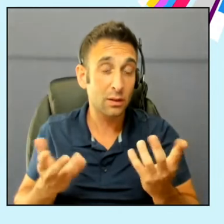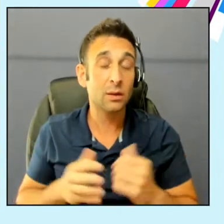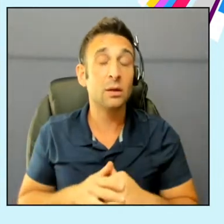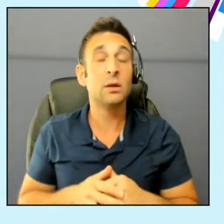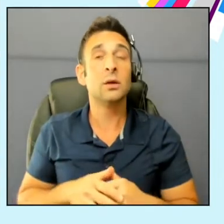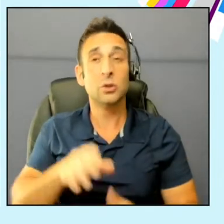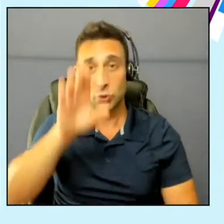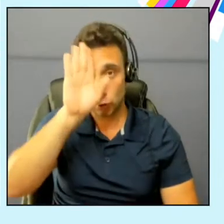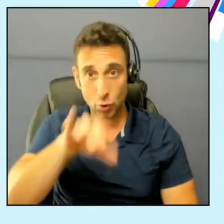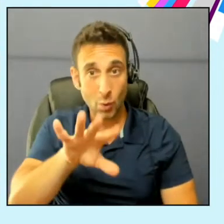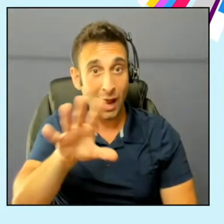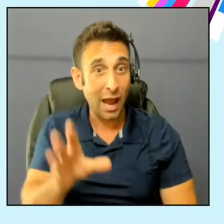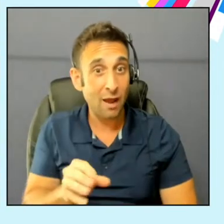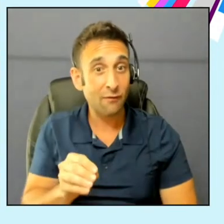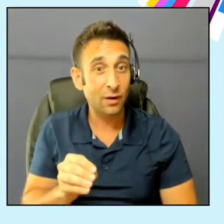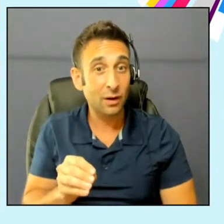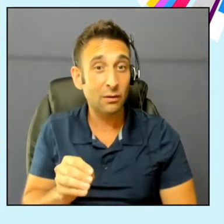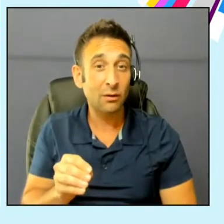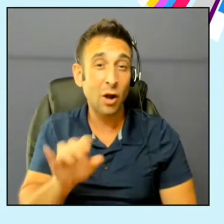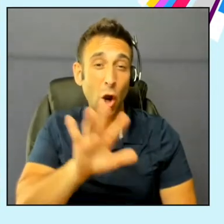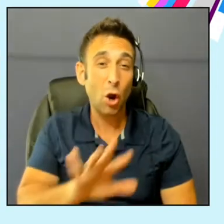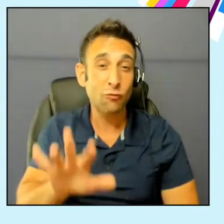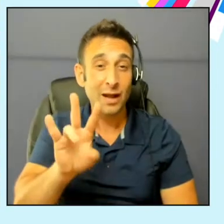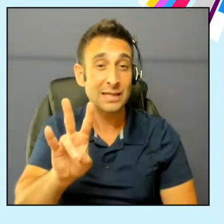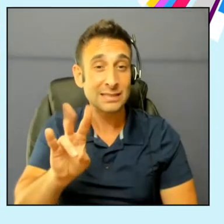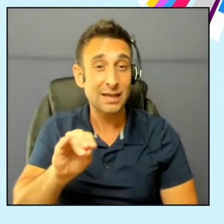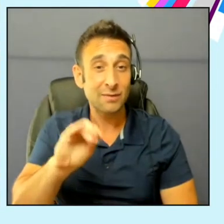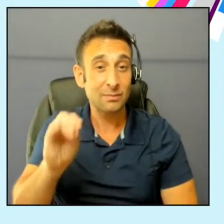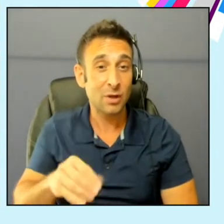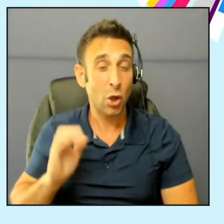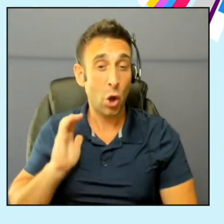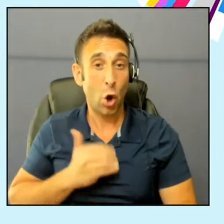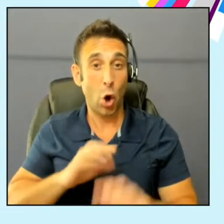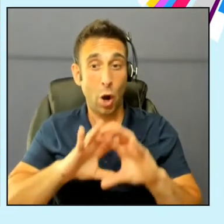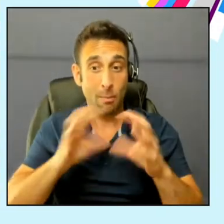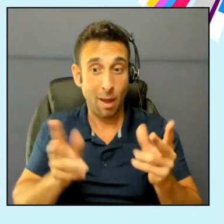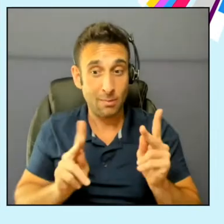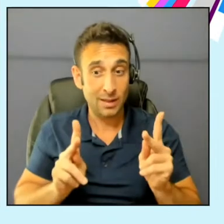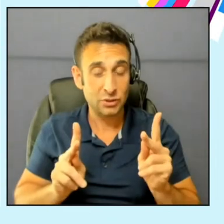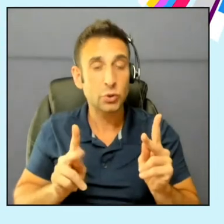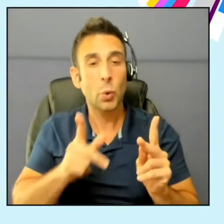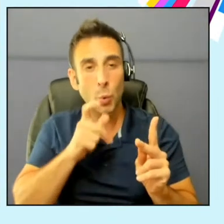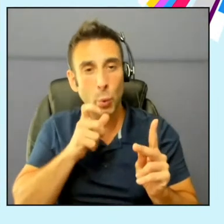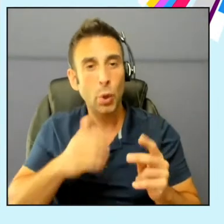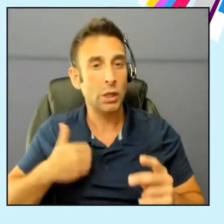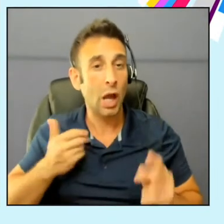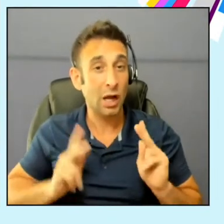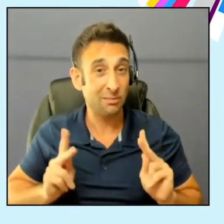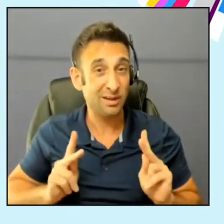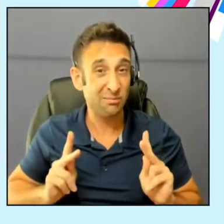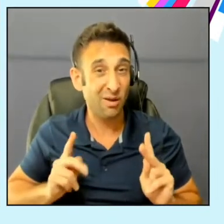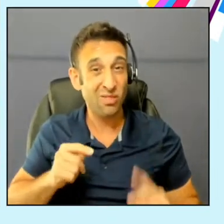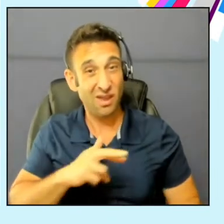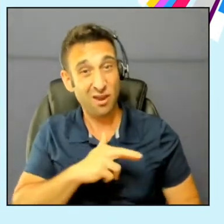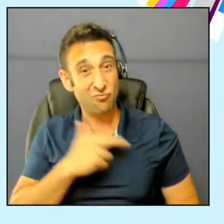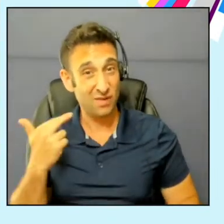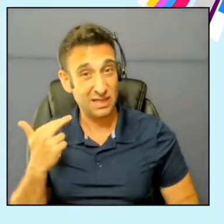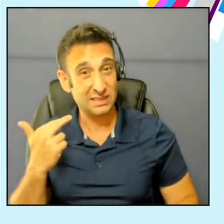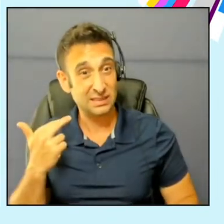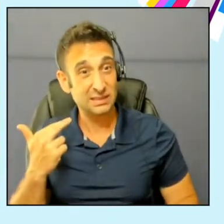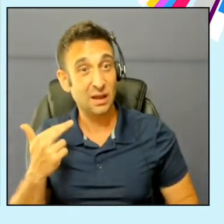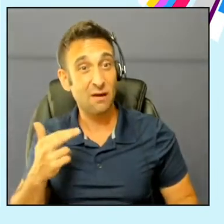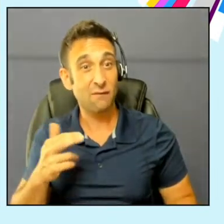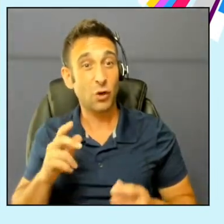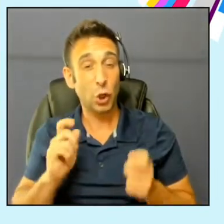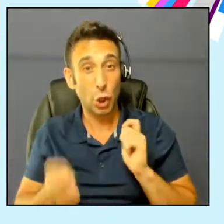large majority, close to 70% of the population is young people who remain at risk of these harmful practices. And what makes it even